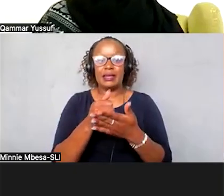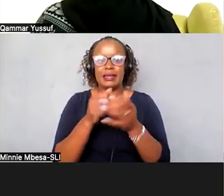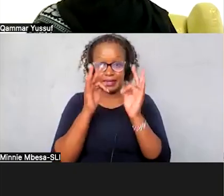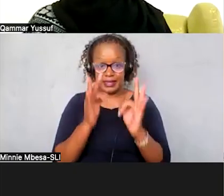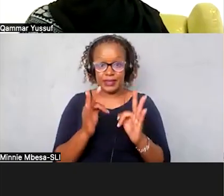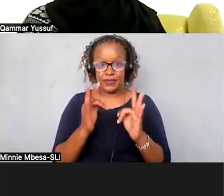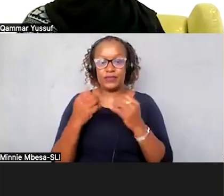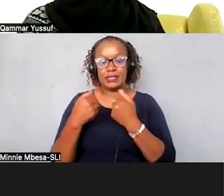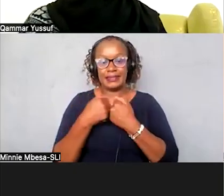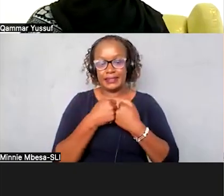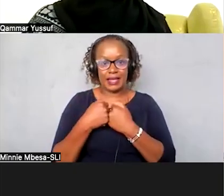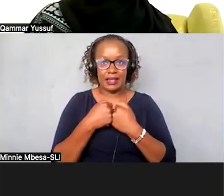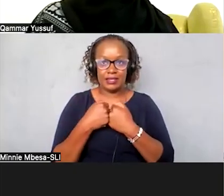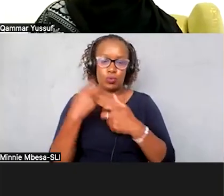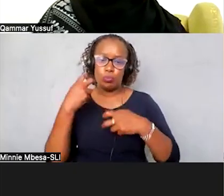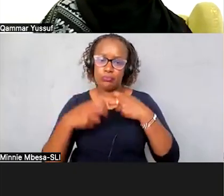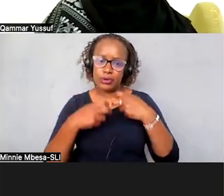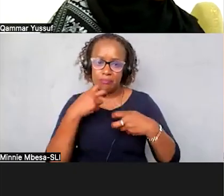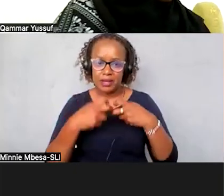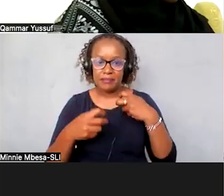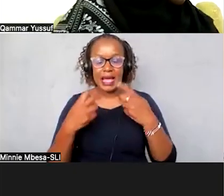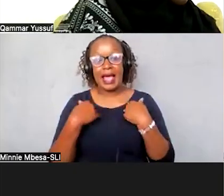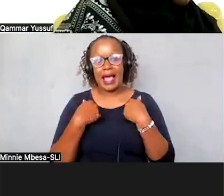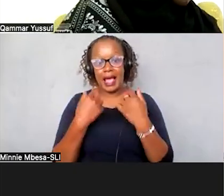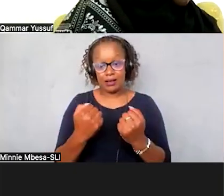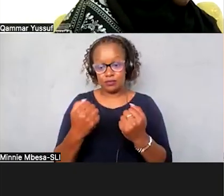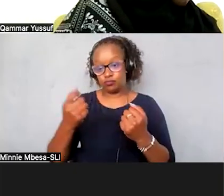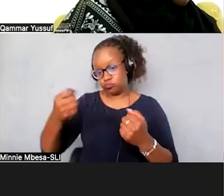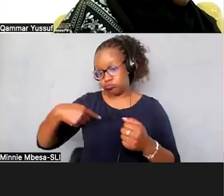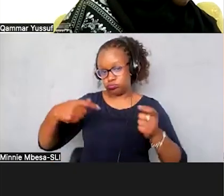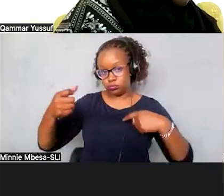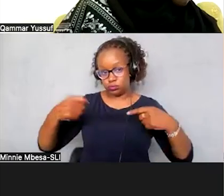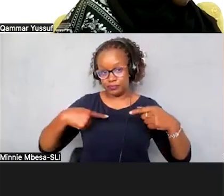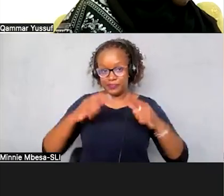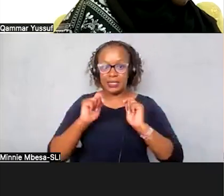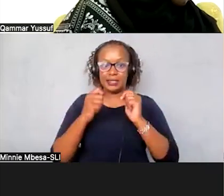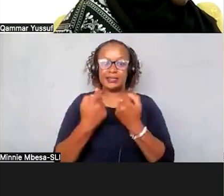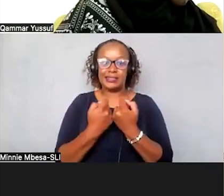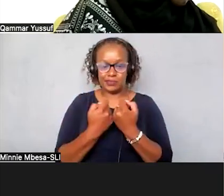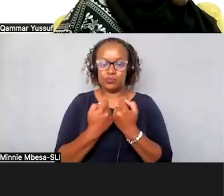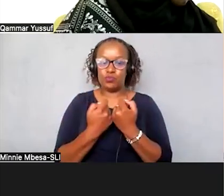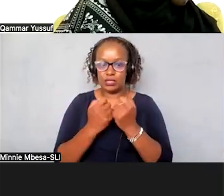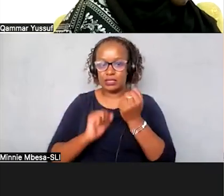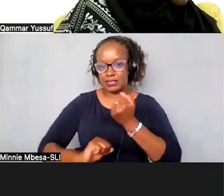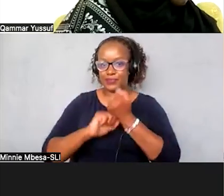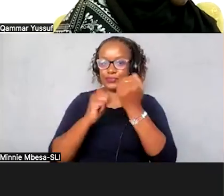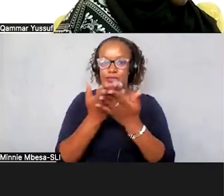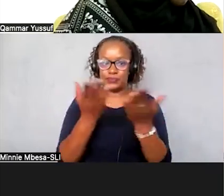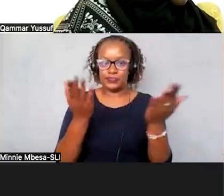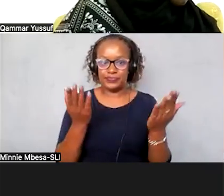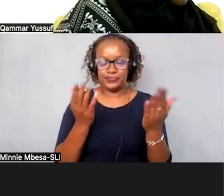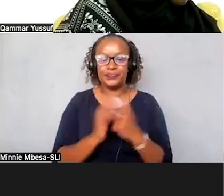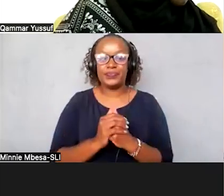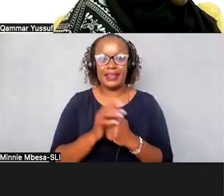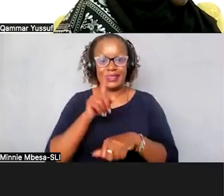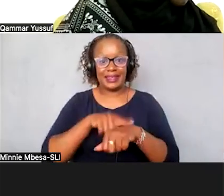utilize the chat box and our team will be able to reach out to you and support you. All right, as we get started,